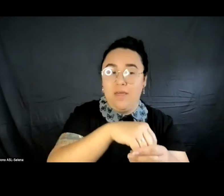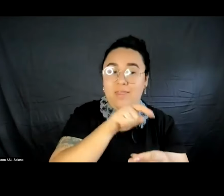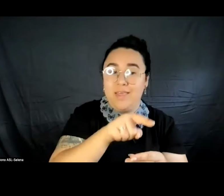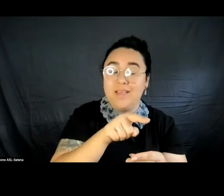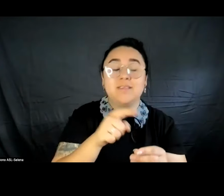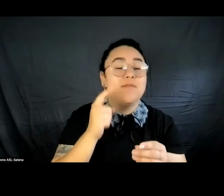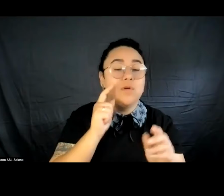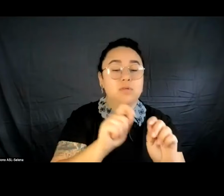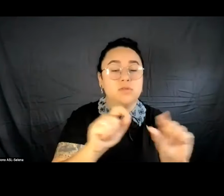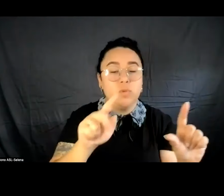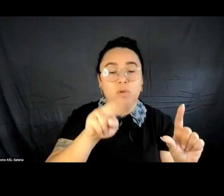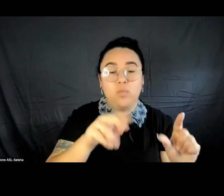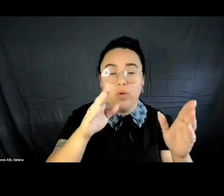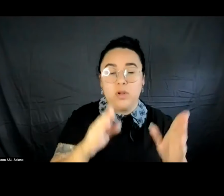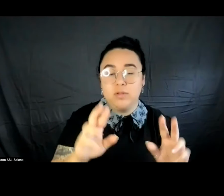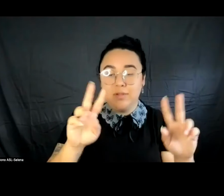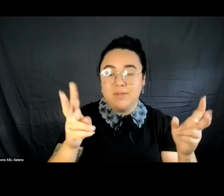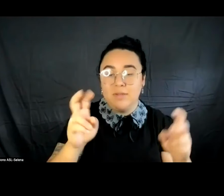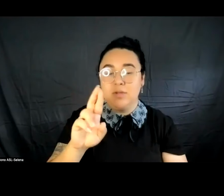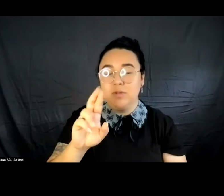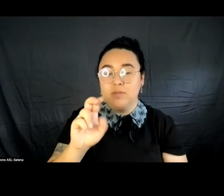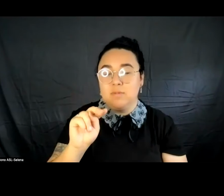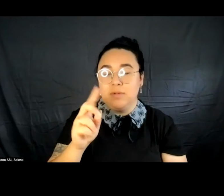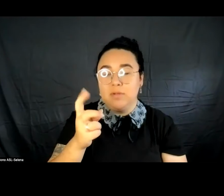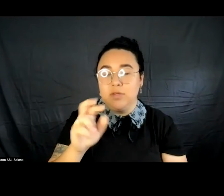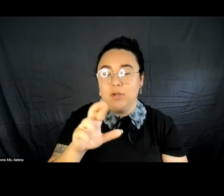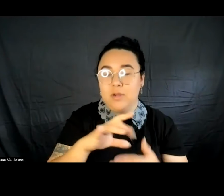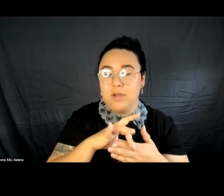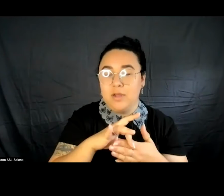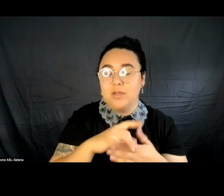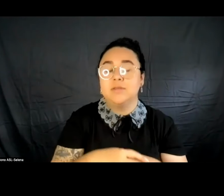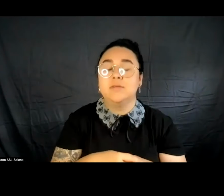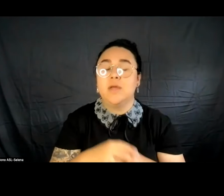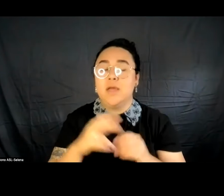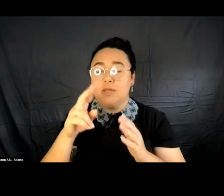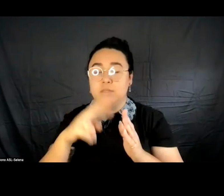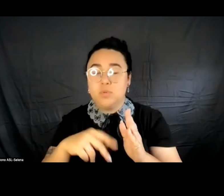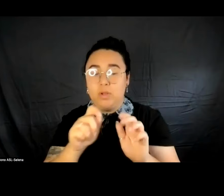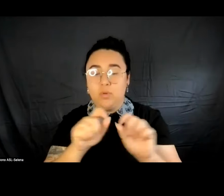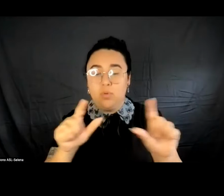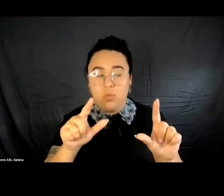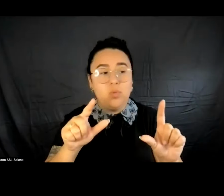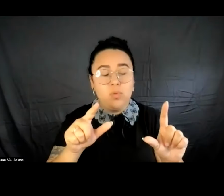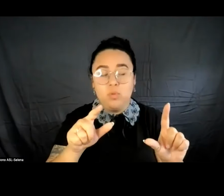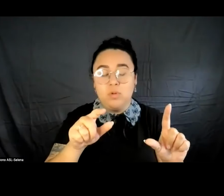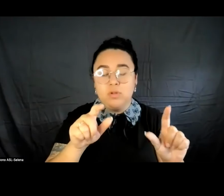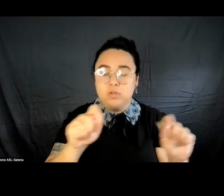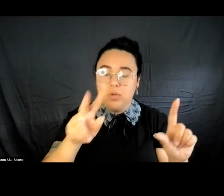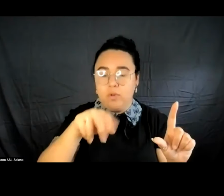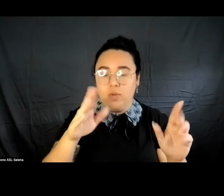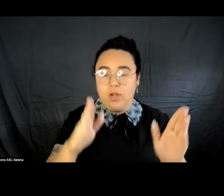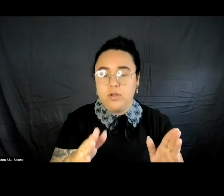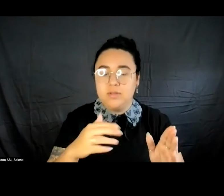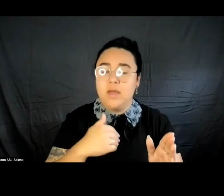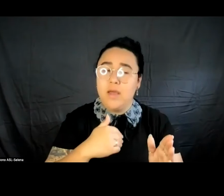And then you get into the complexity of the screen readers themselves. Some have interactive mode and reading mode, some do not, and